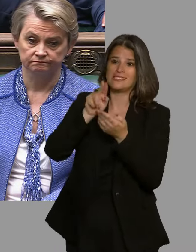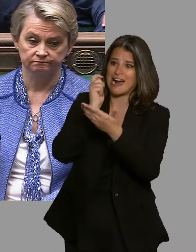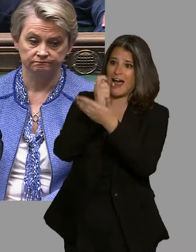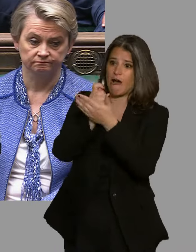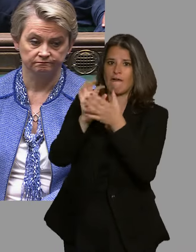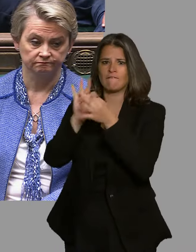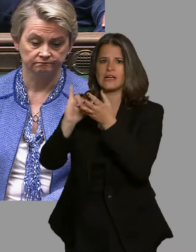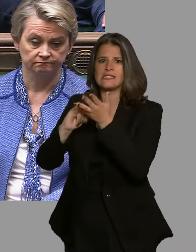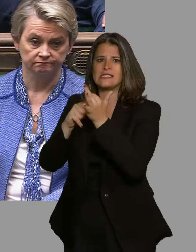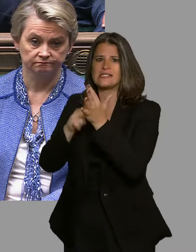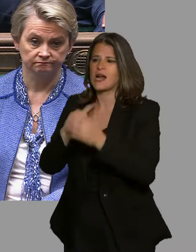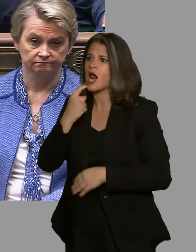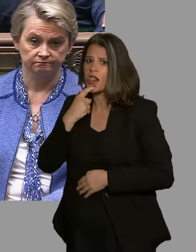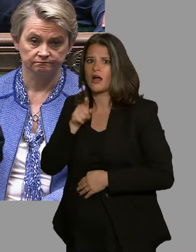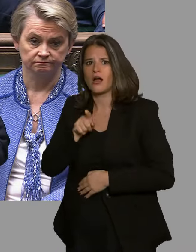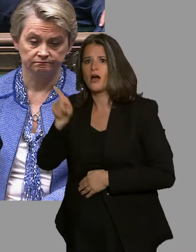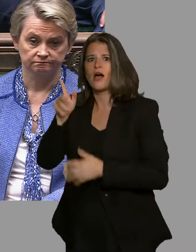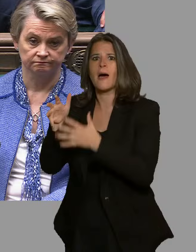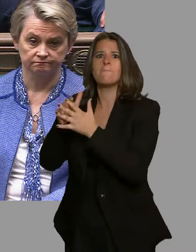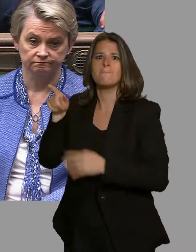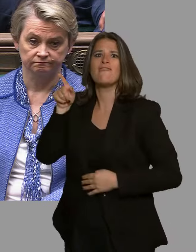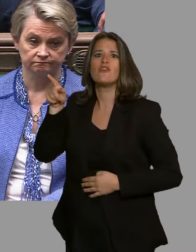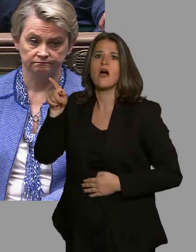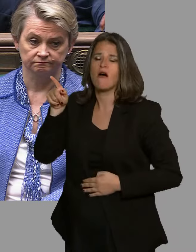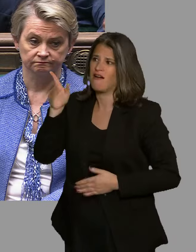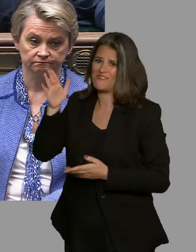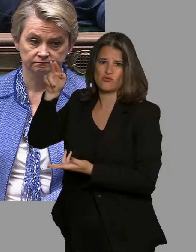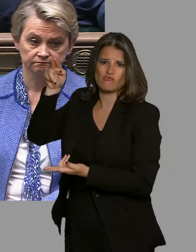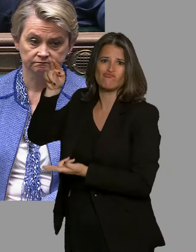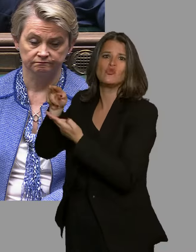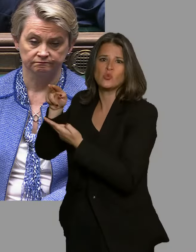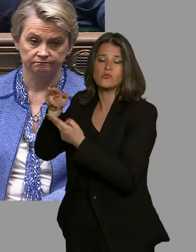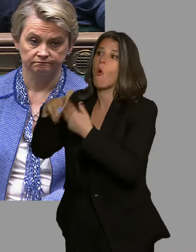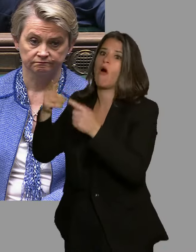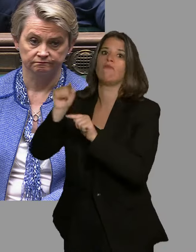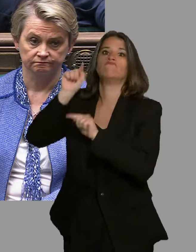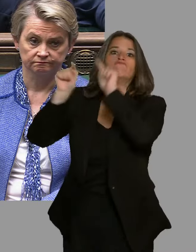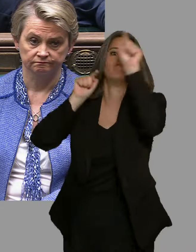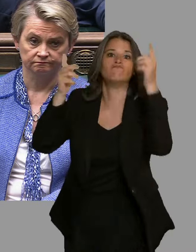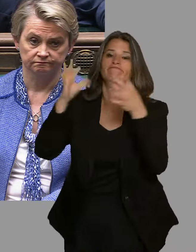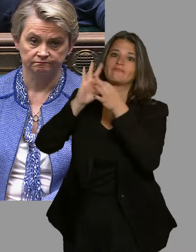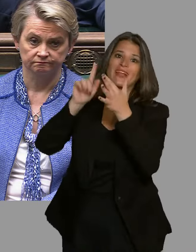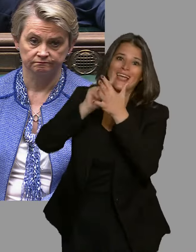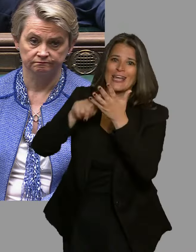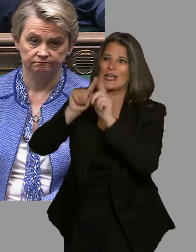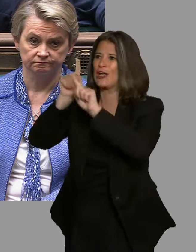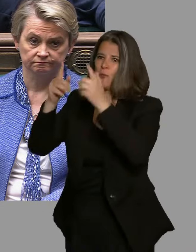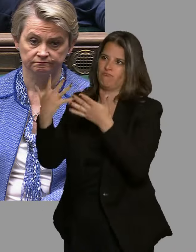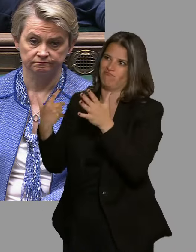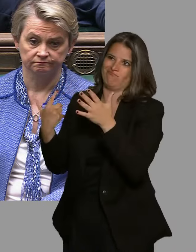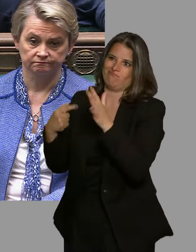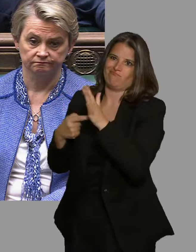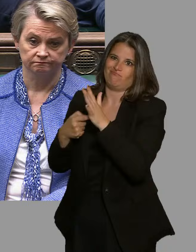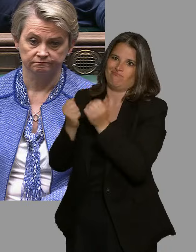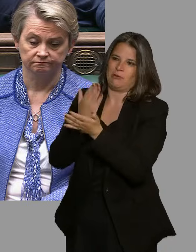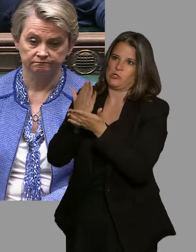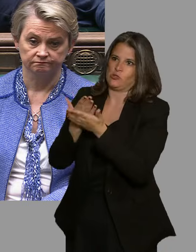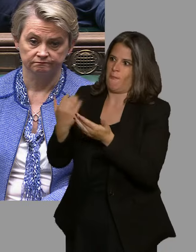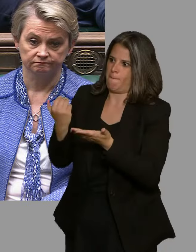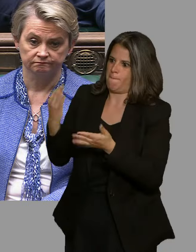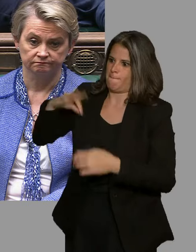we seek to ensure that we reduce any barriers in trade within the United Kingdom as a whole. Yesterday was a